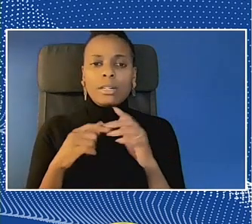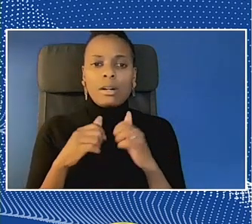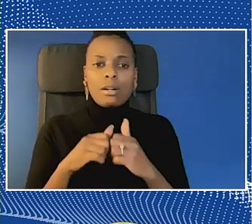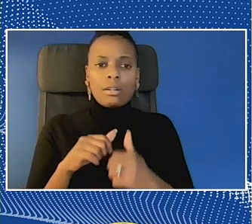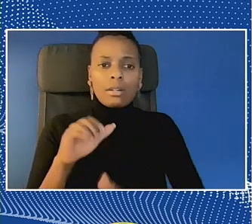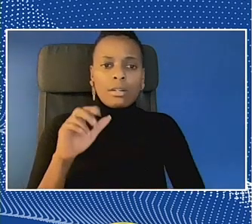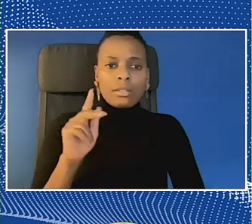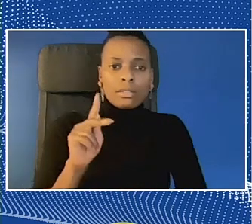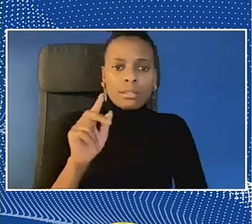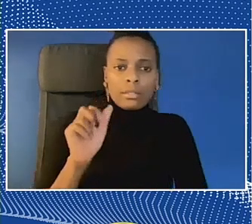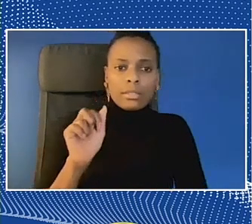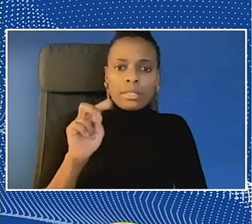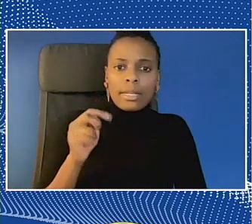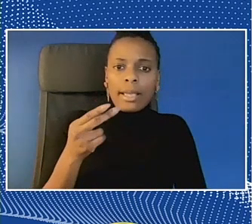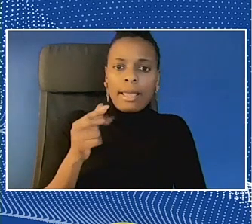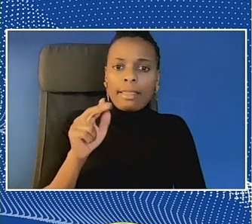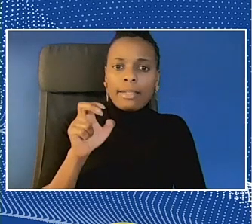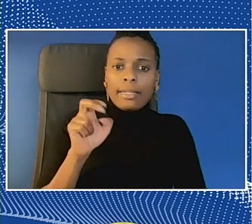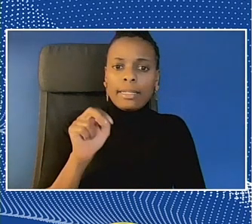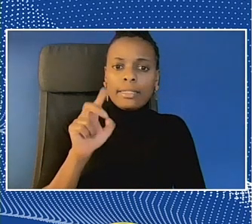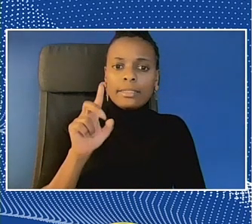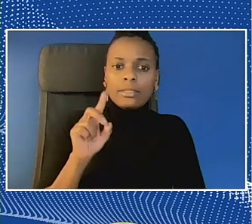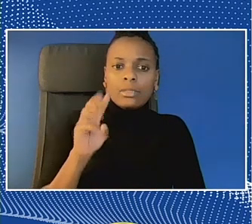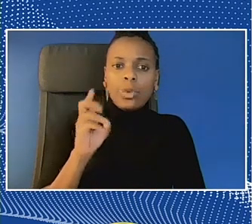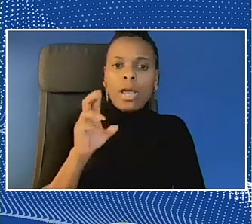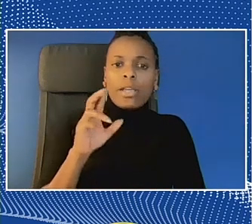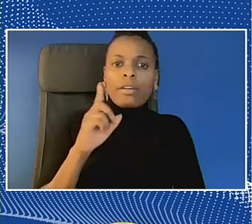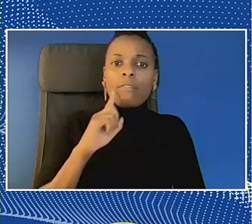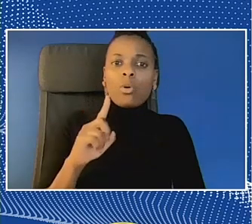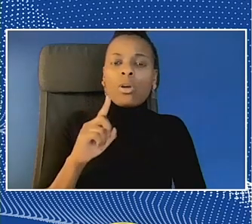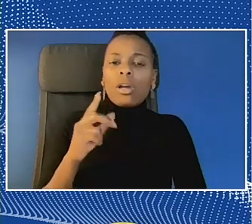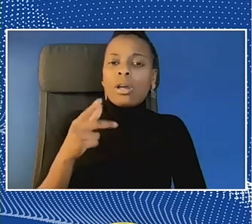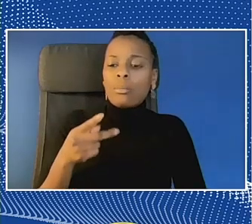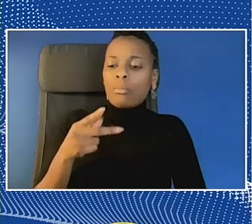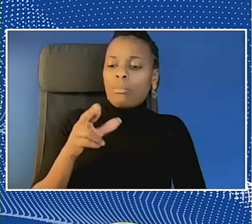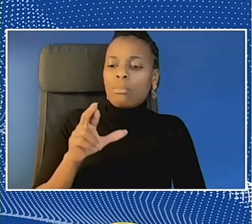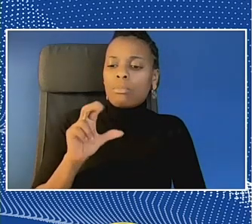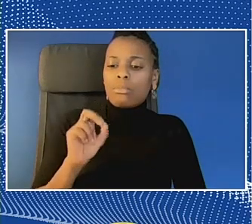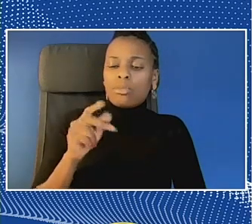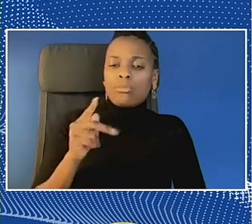Kathleen Dwyer of Proprietary Institutions.